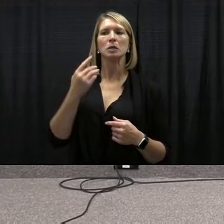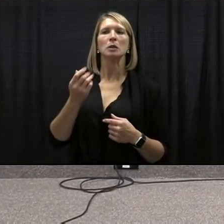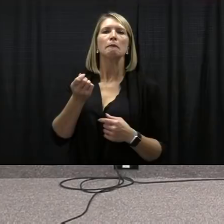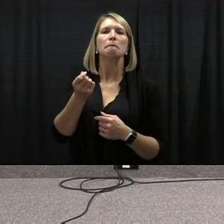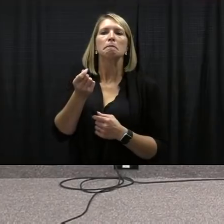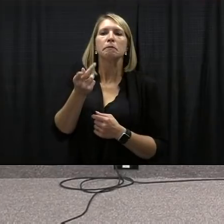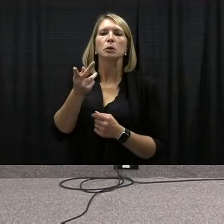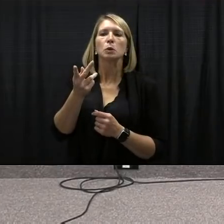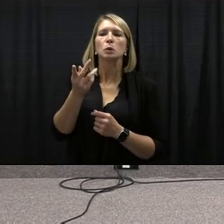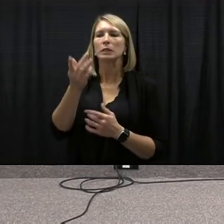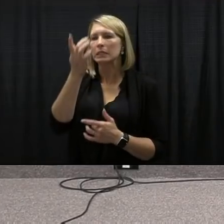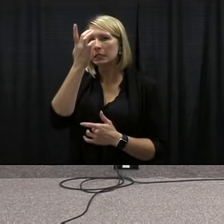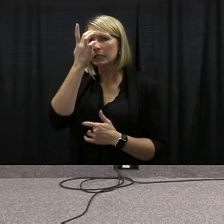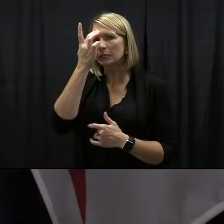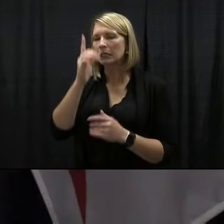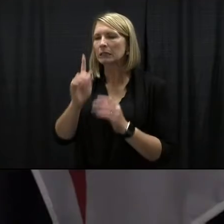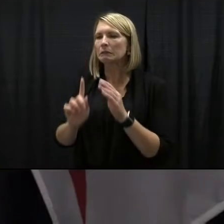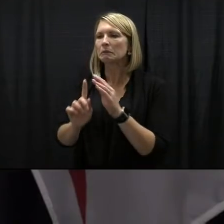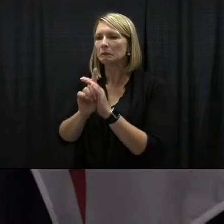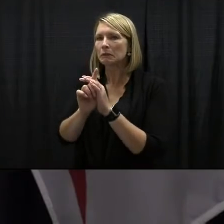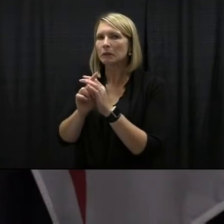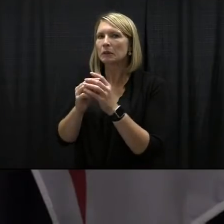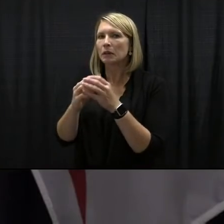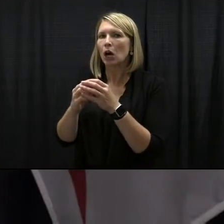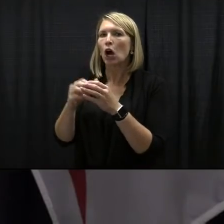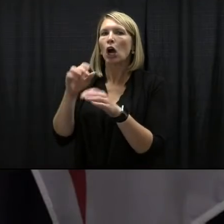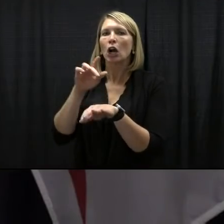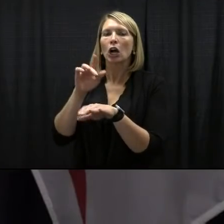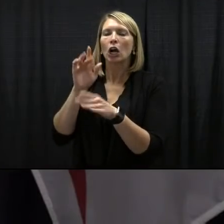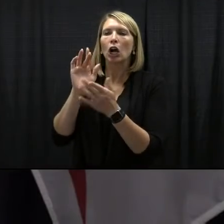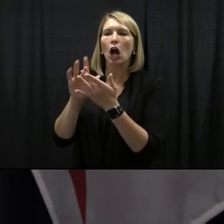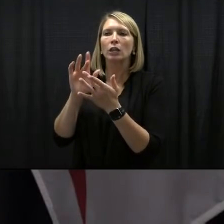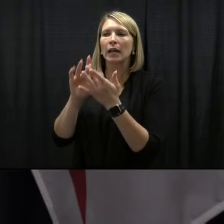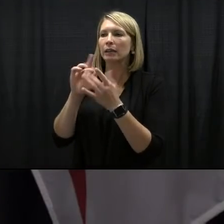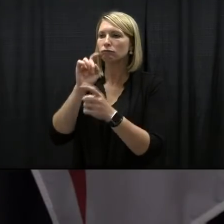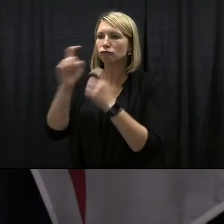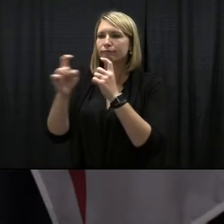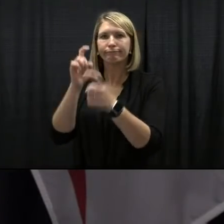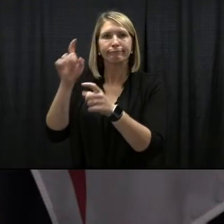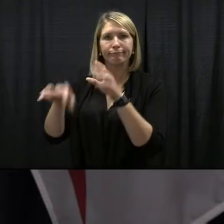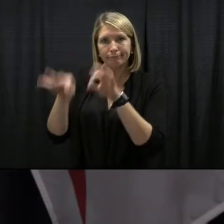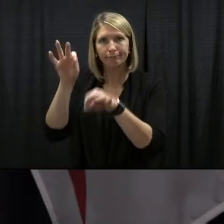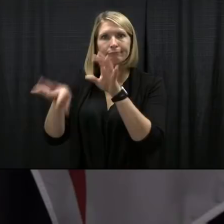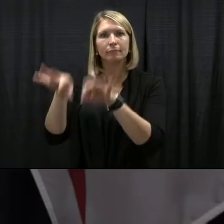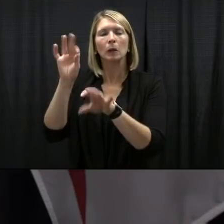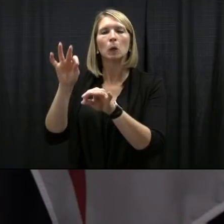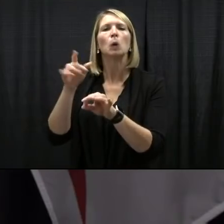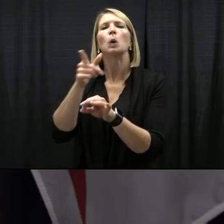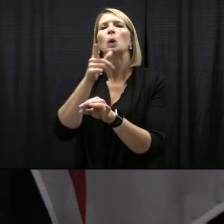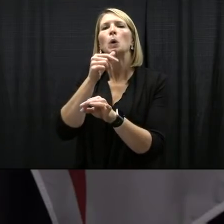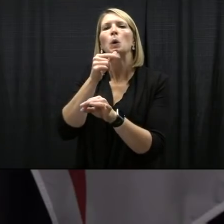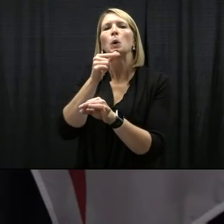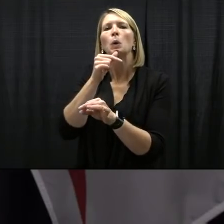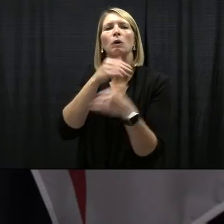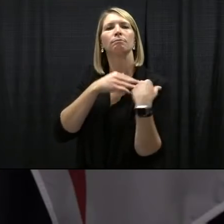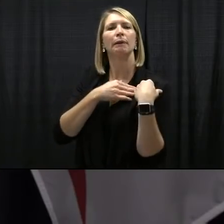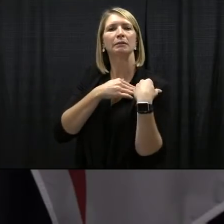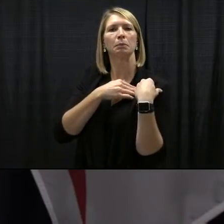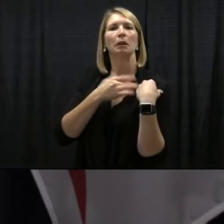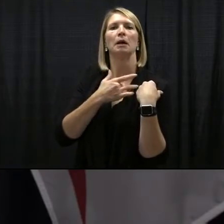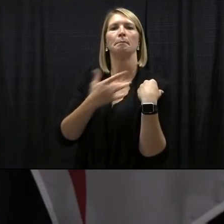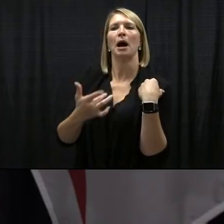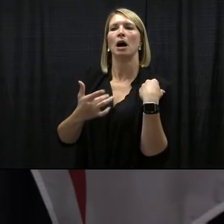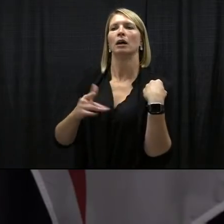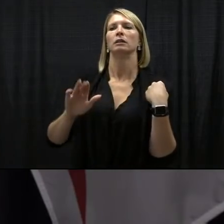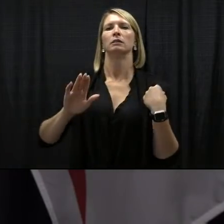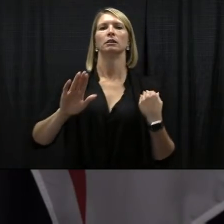underway, and the notification of contact has been done by the school itself. So if you've